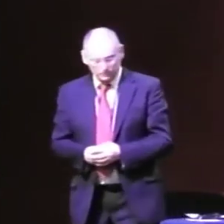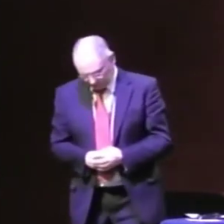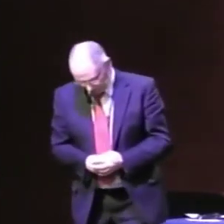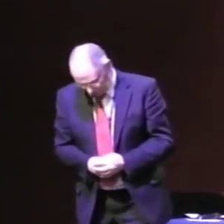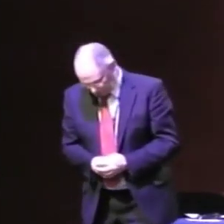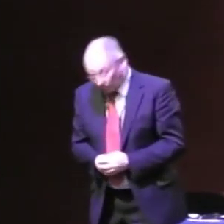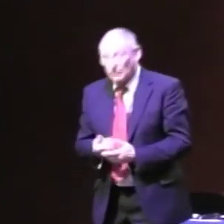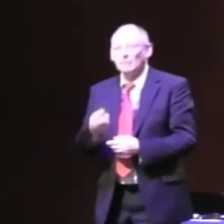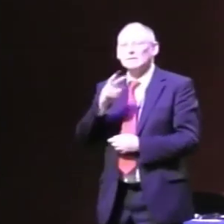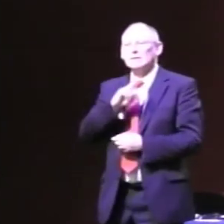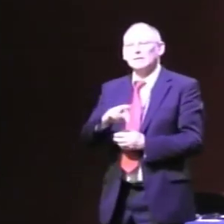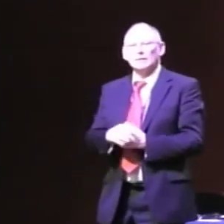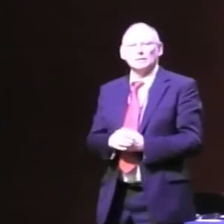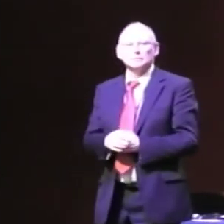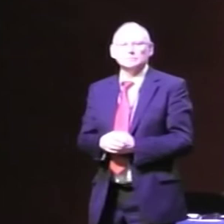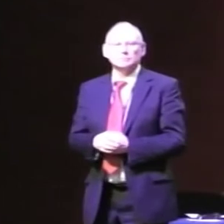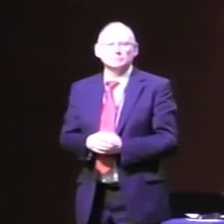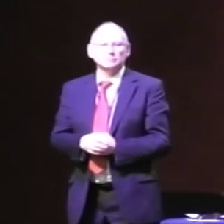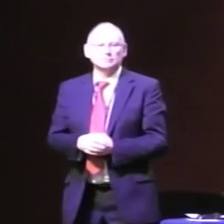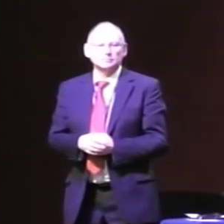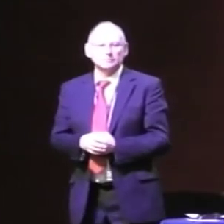Do you have a seconder?